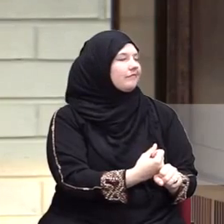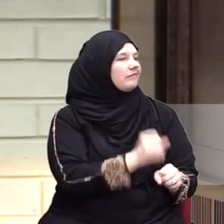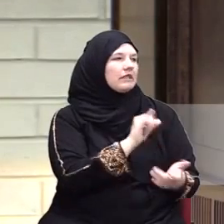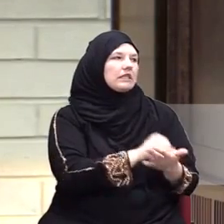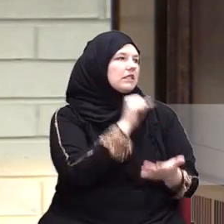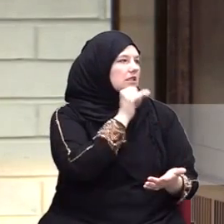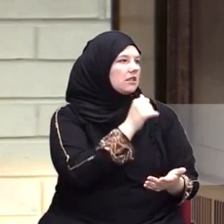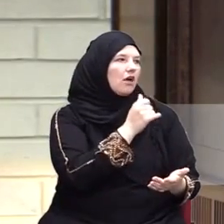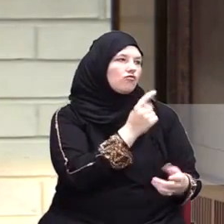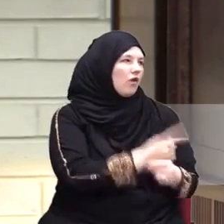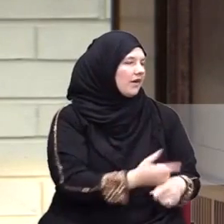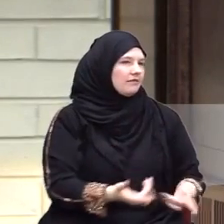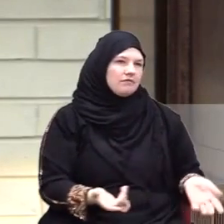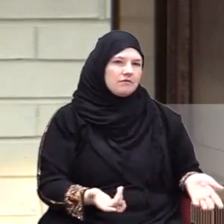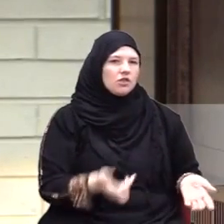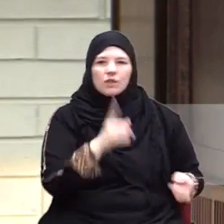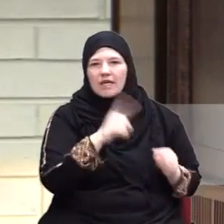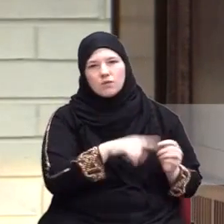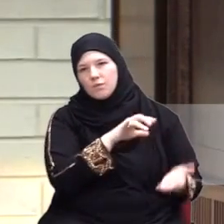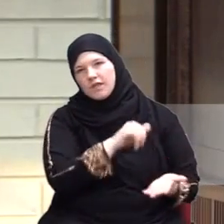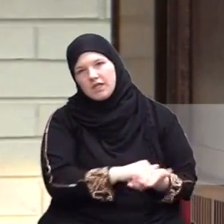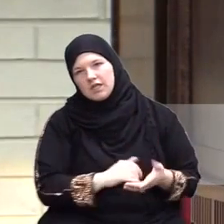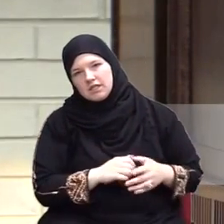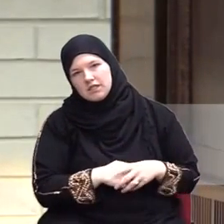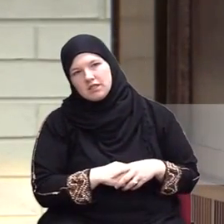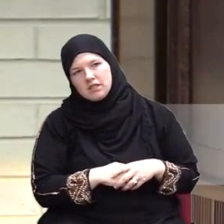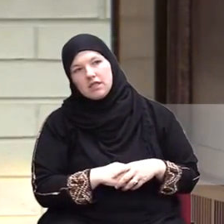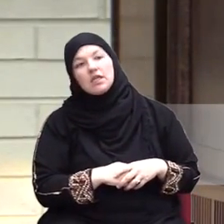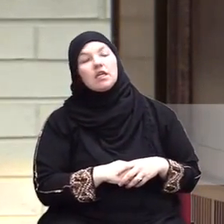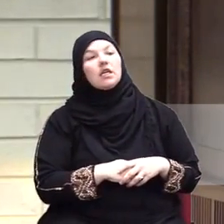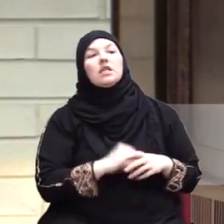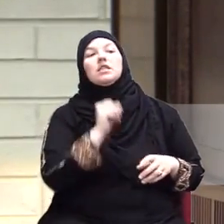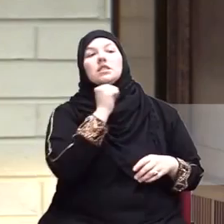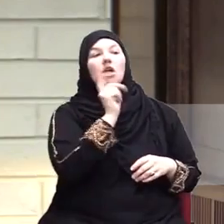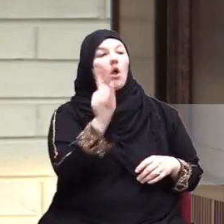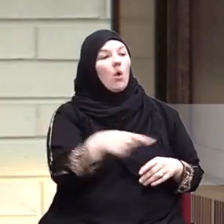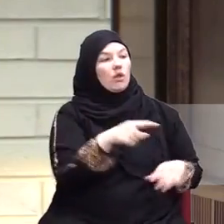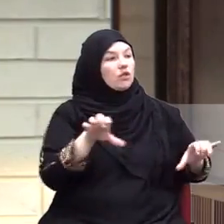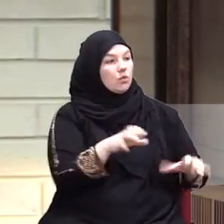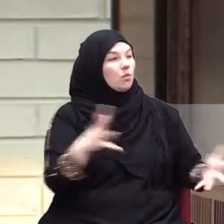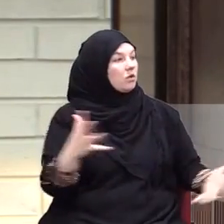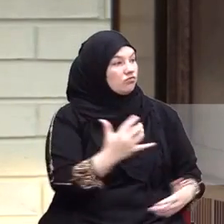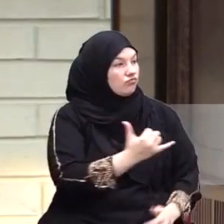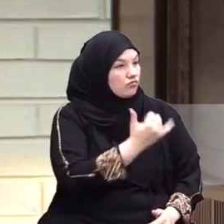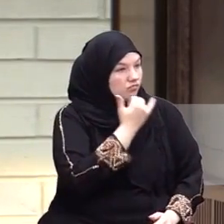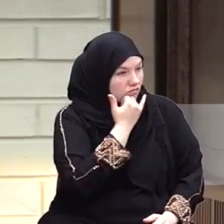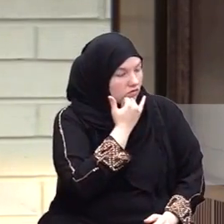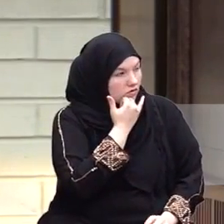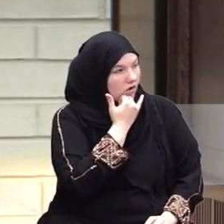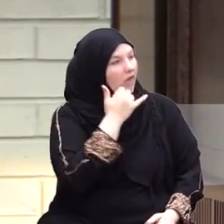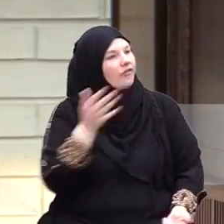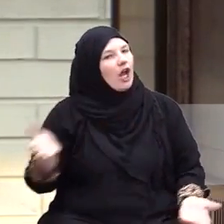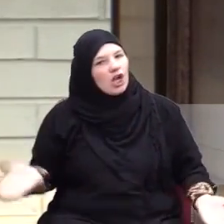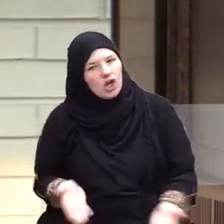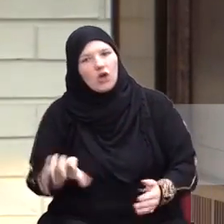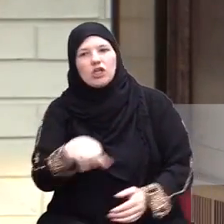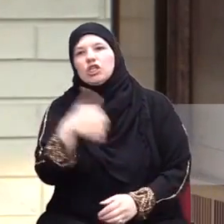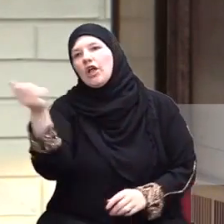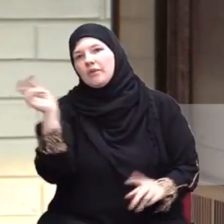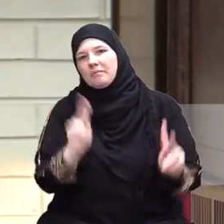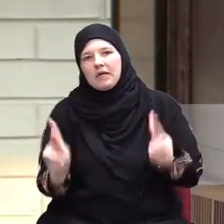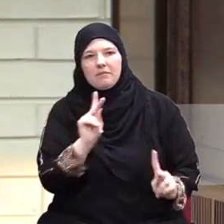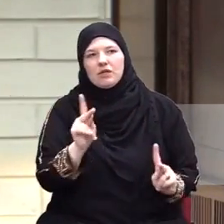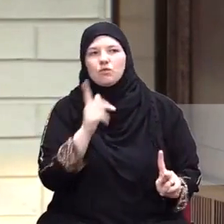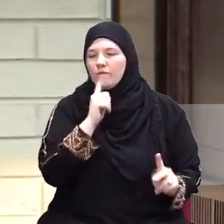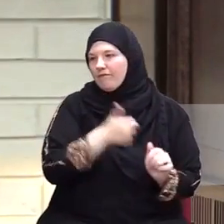is not fasad. That is ifsad. So they don't only do what is wrong, they encourage